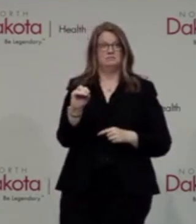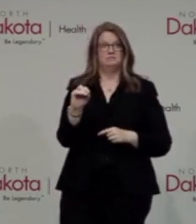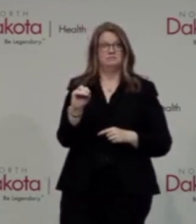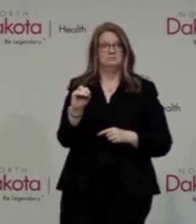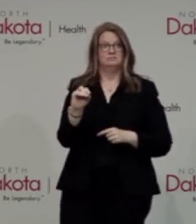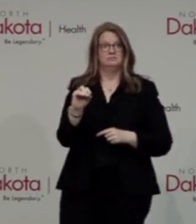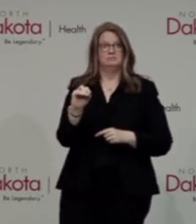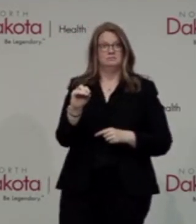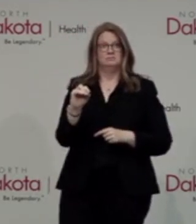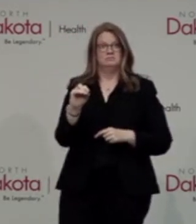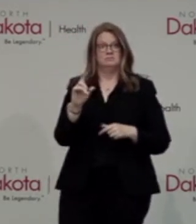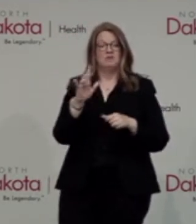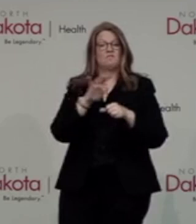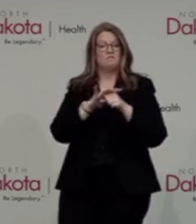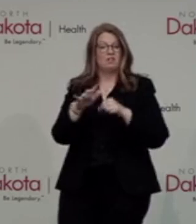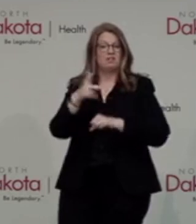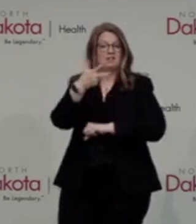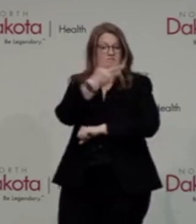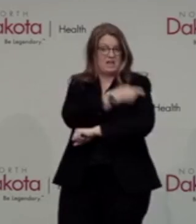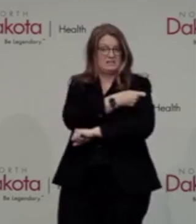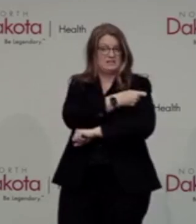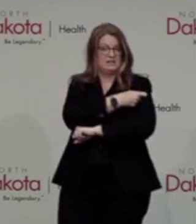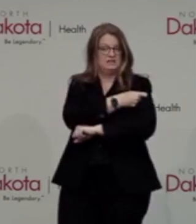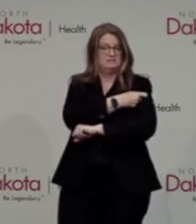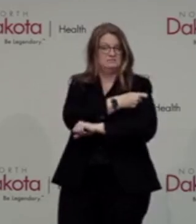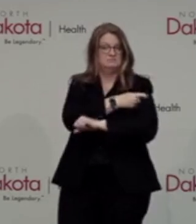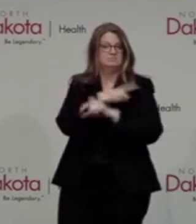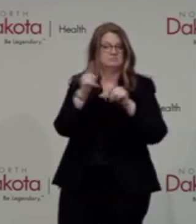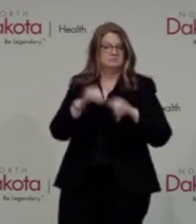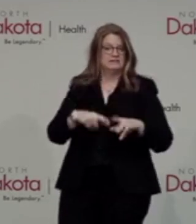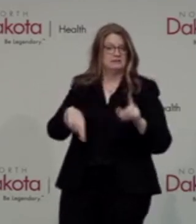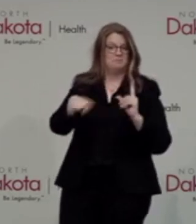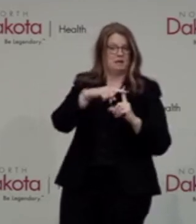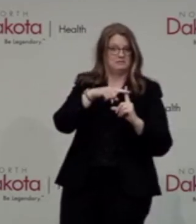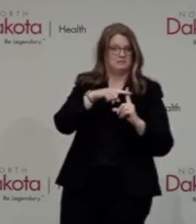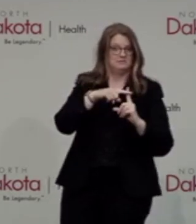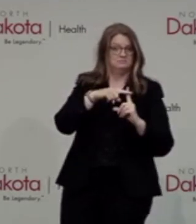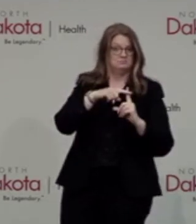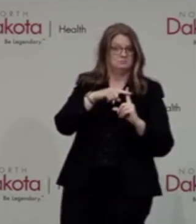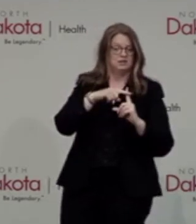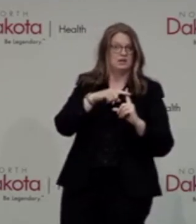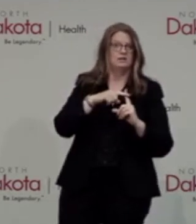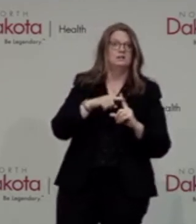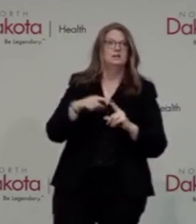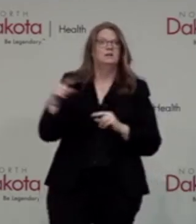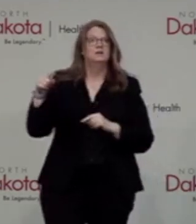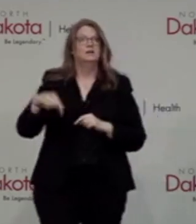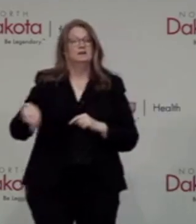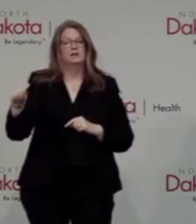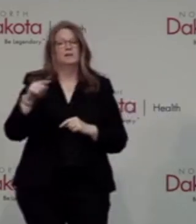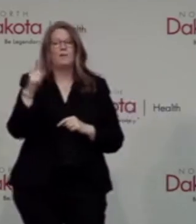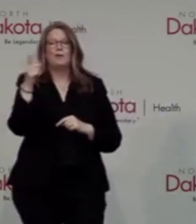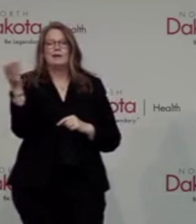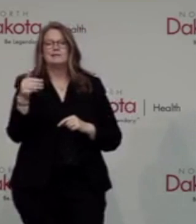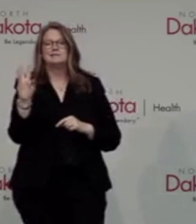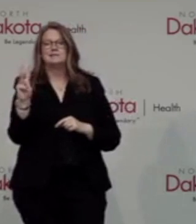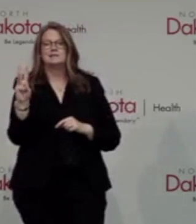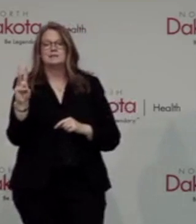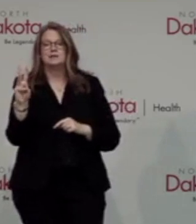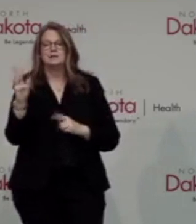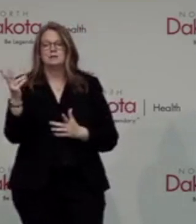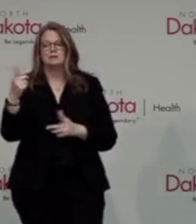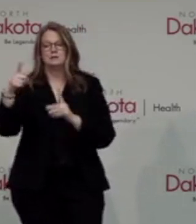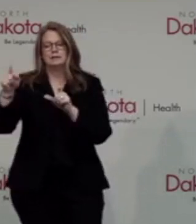for COVID-19. In contrast to the unvaccinated, 1 in 16 citizens are